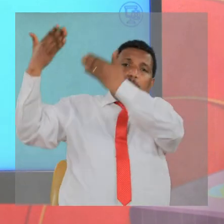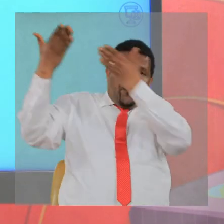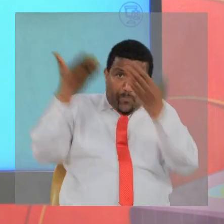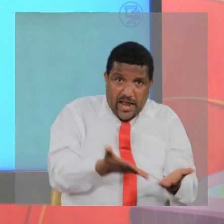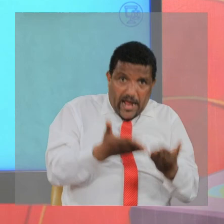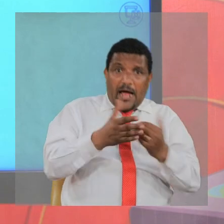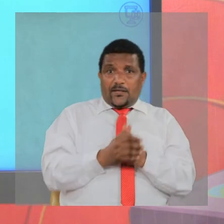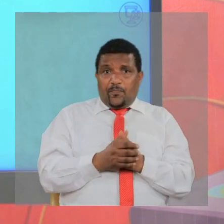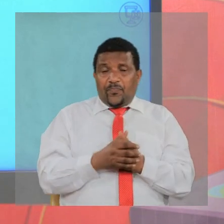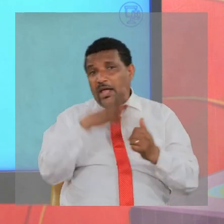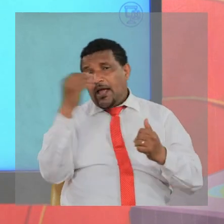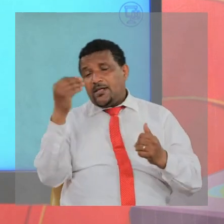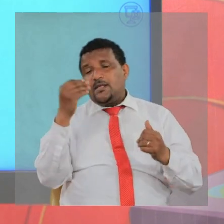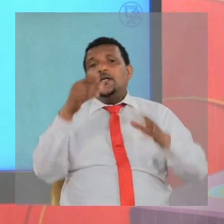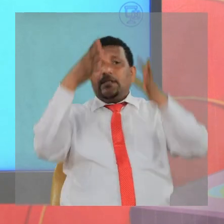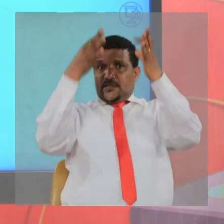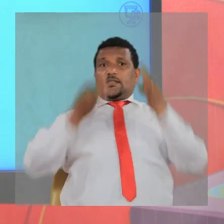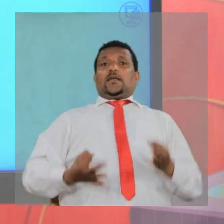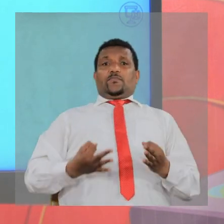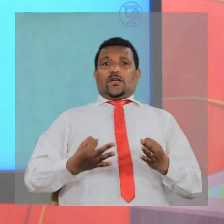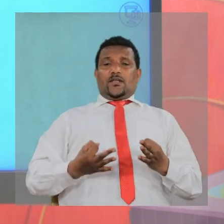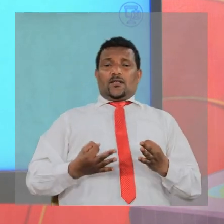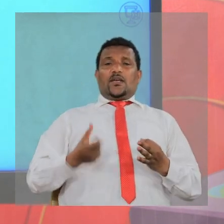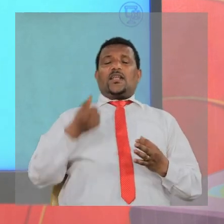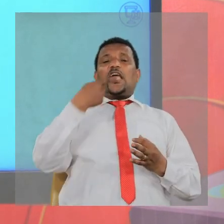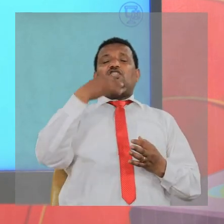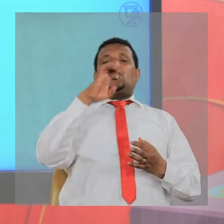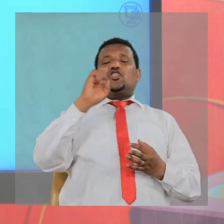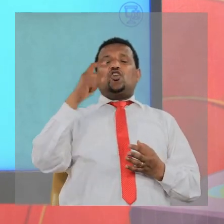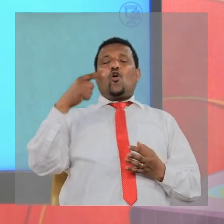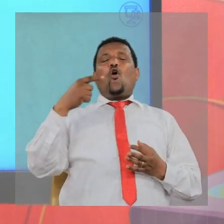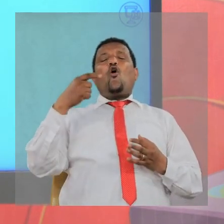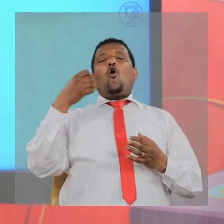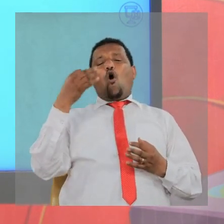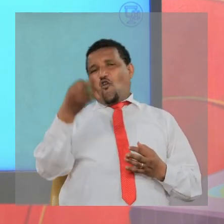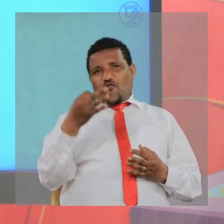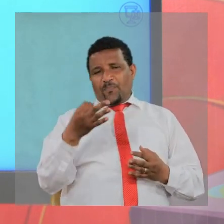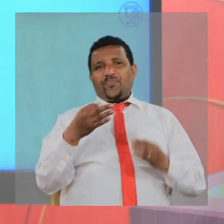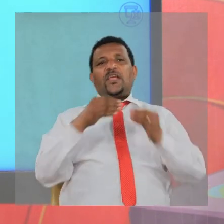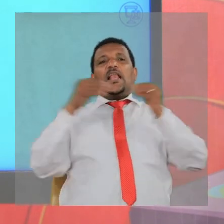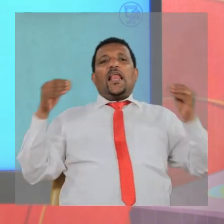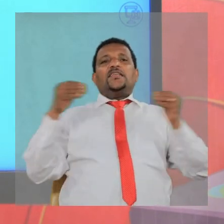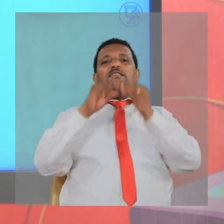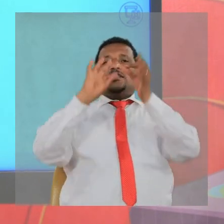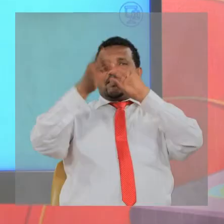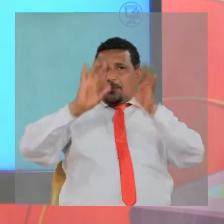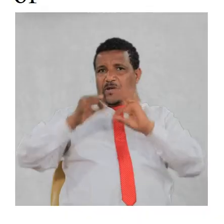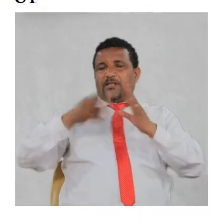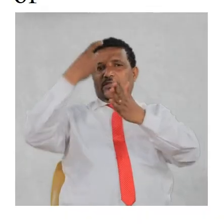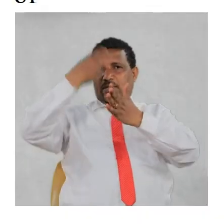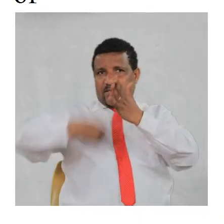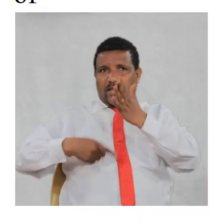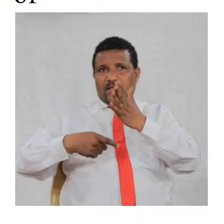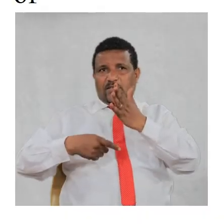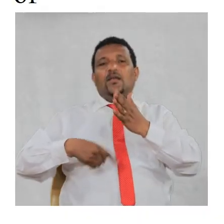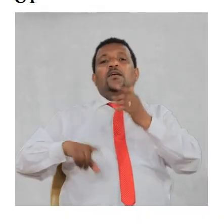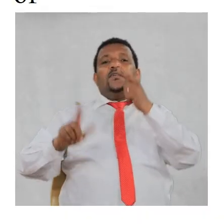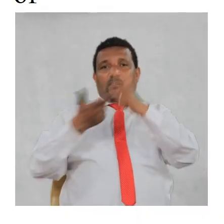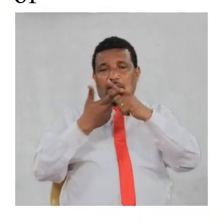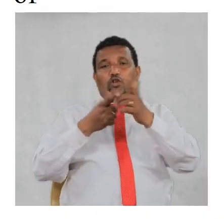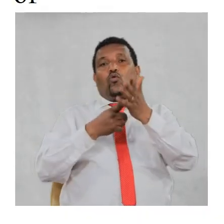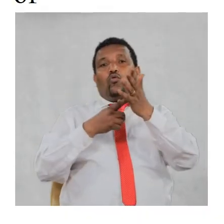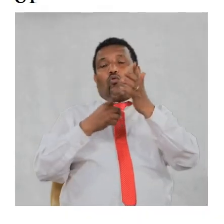supply and determine the range of elasticity and interpret the result. The second question